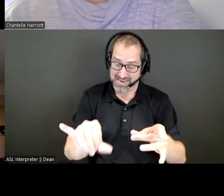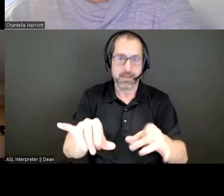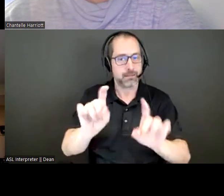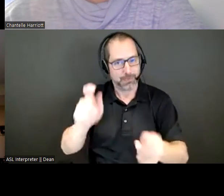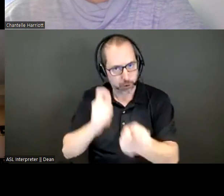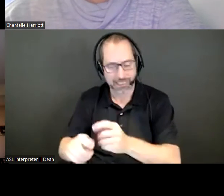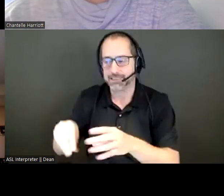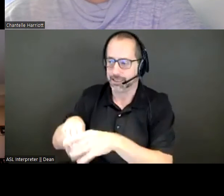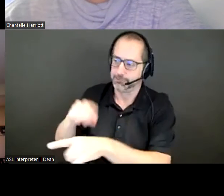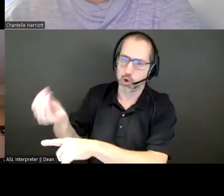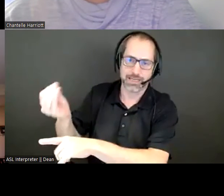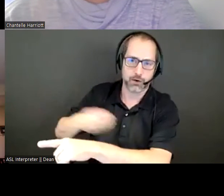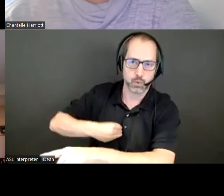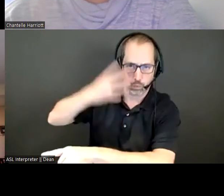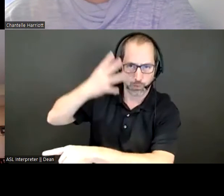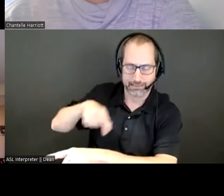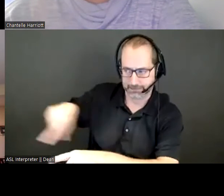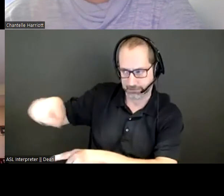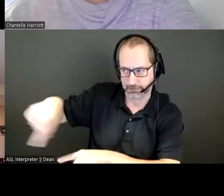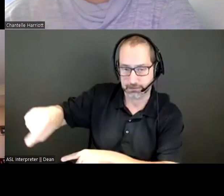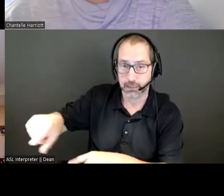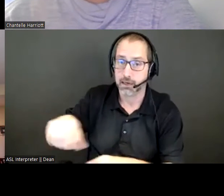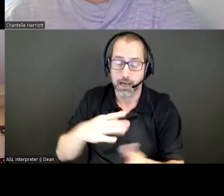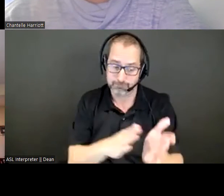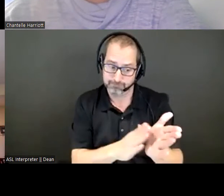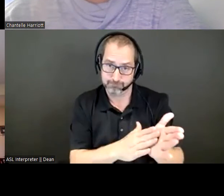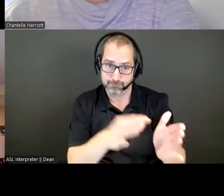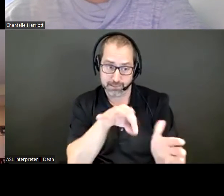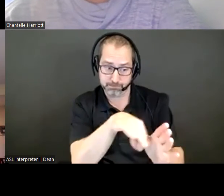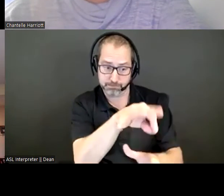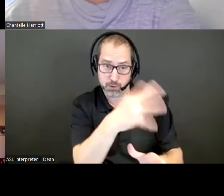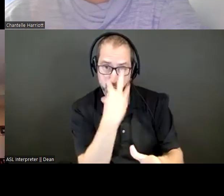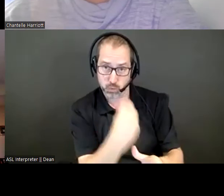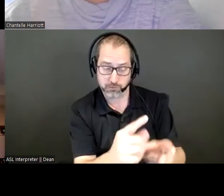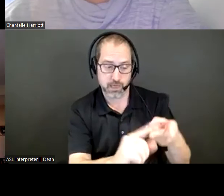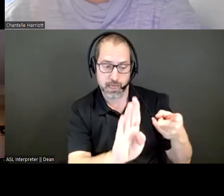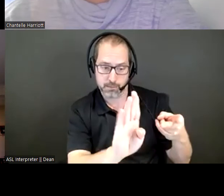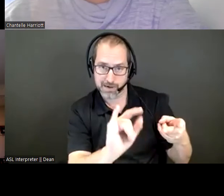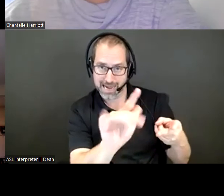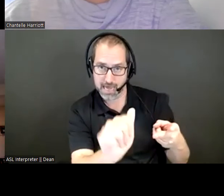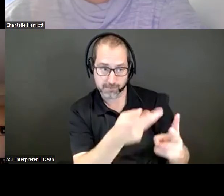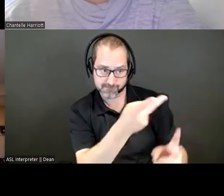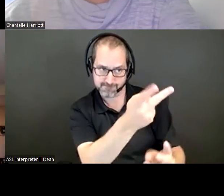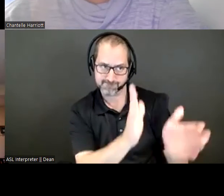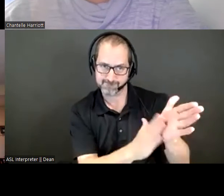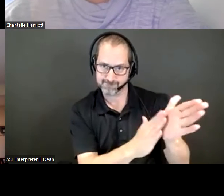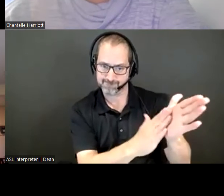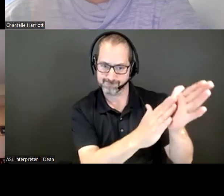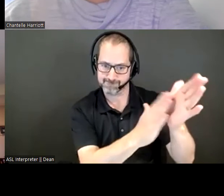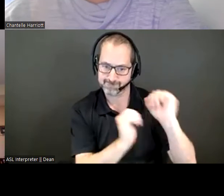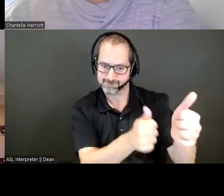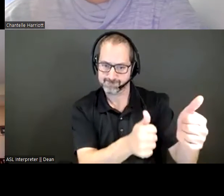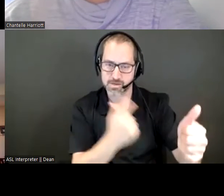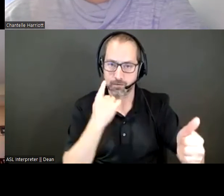And I really commend Spirit Wolf and Belinda for making that